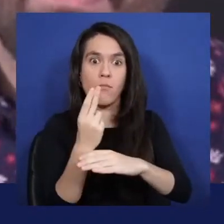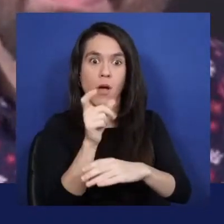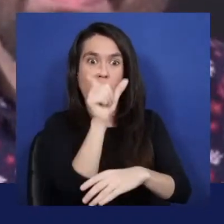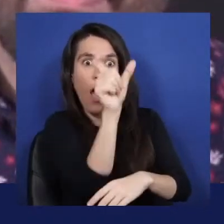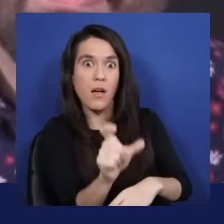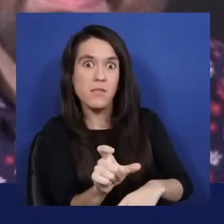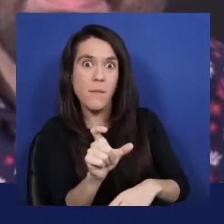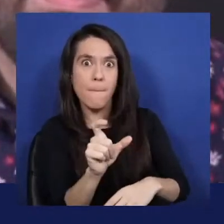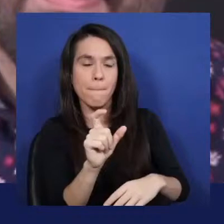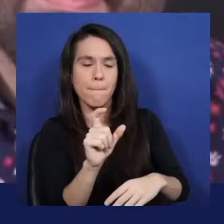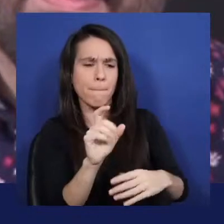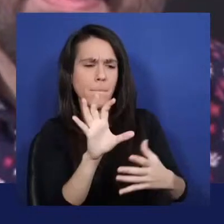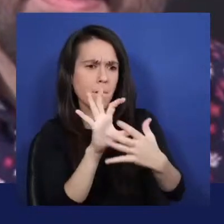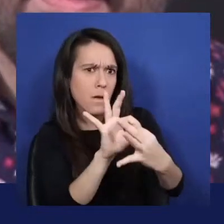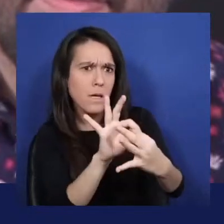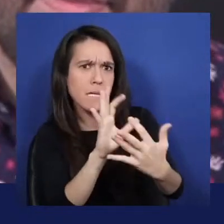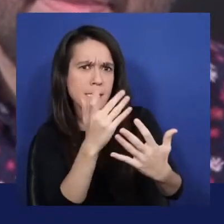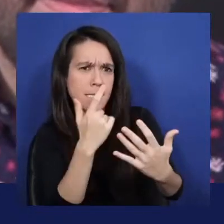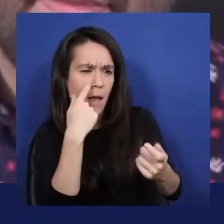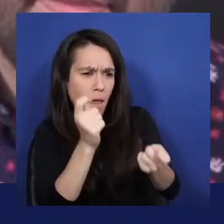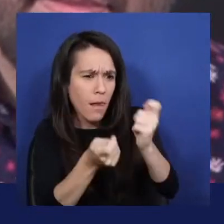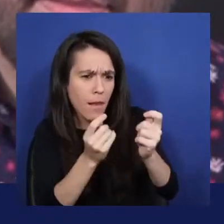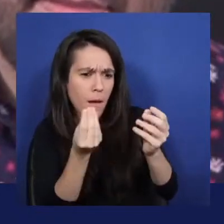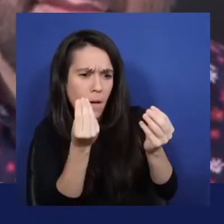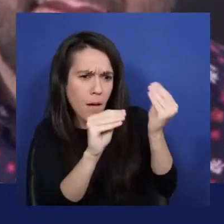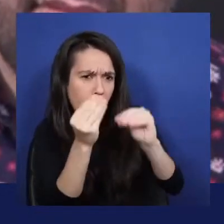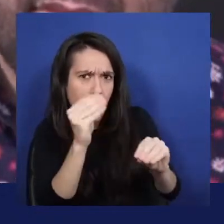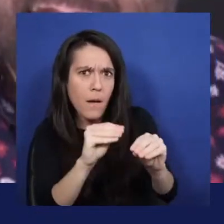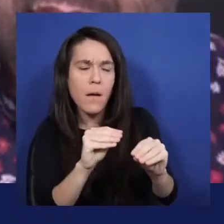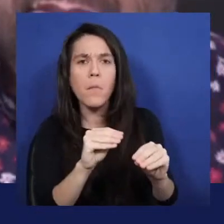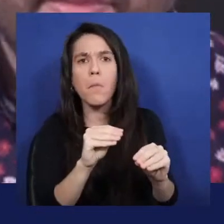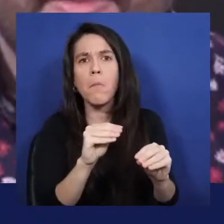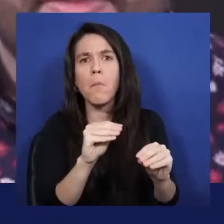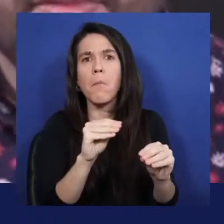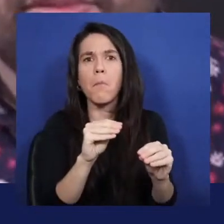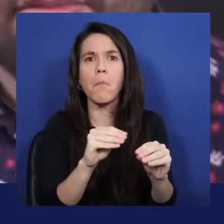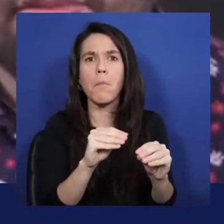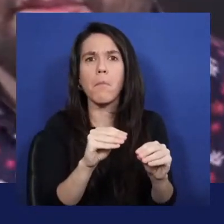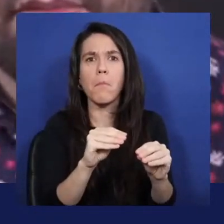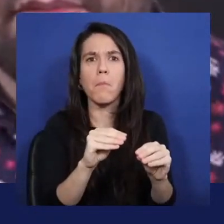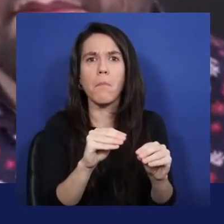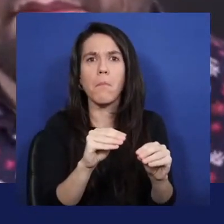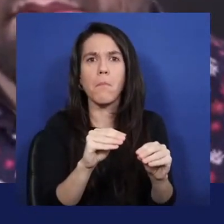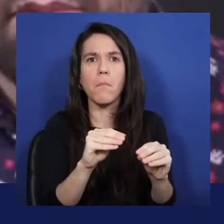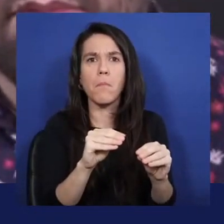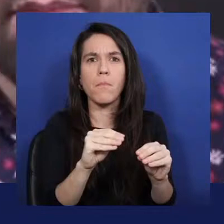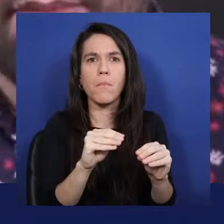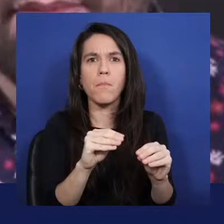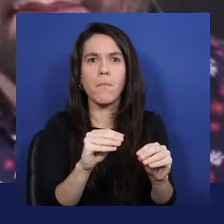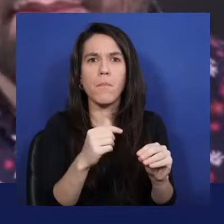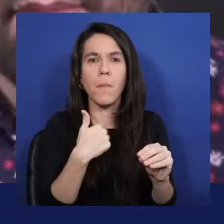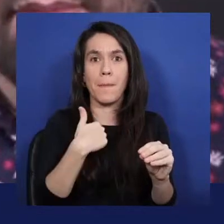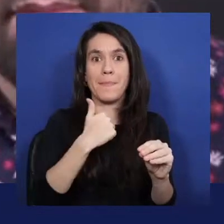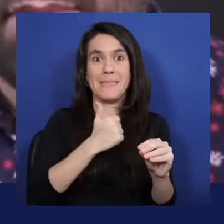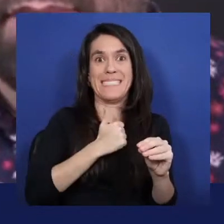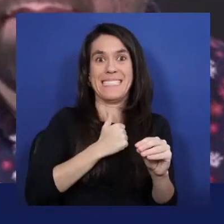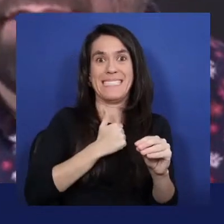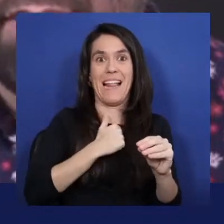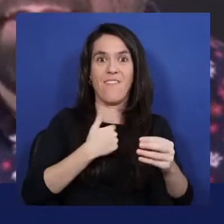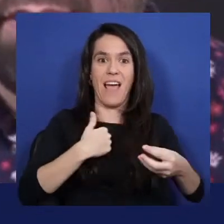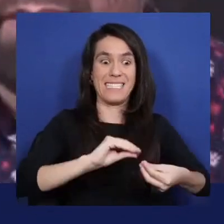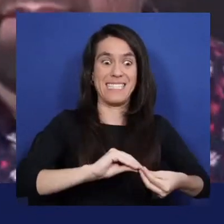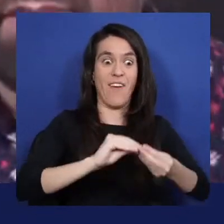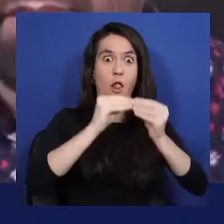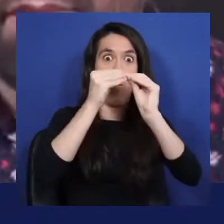then move to something like ML.net. Since I'm a .NET developer, for me, that